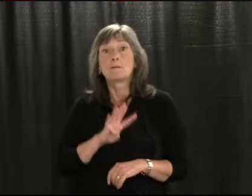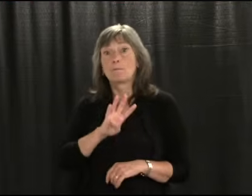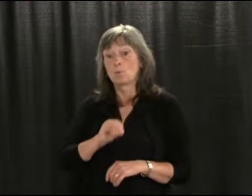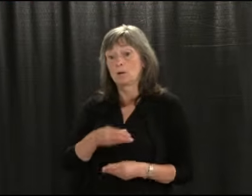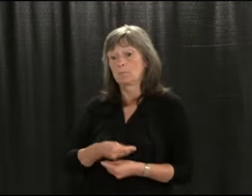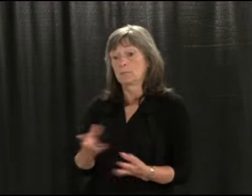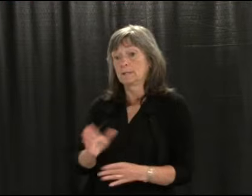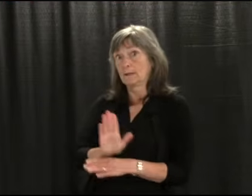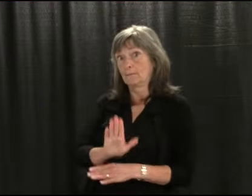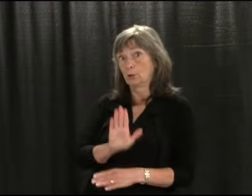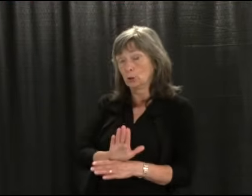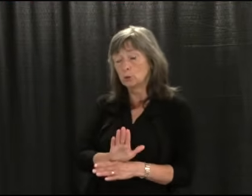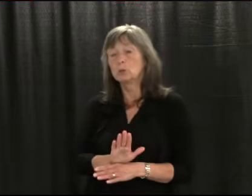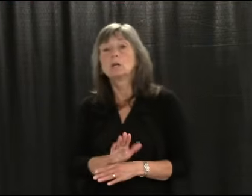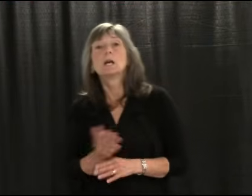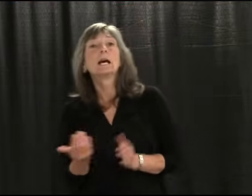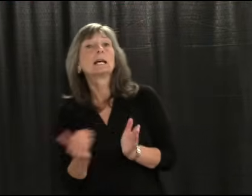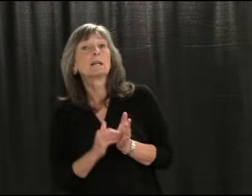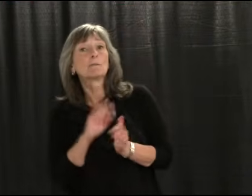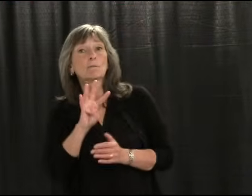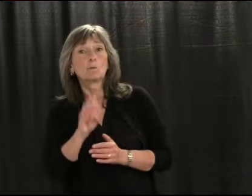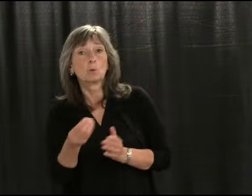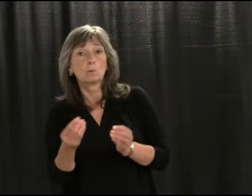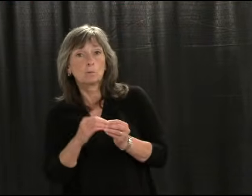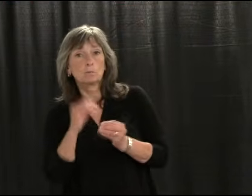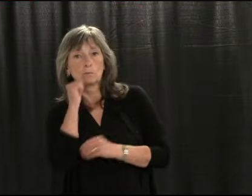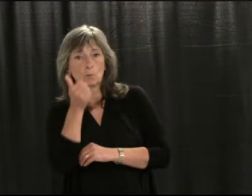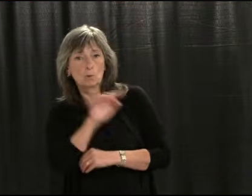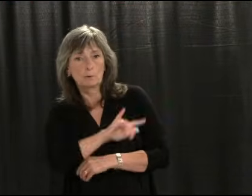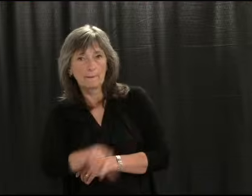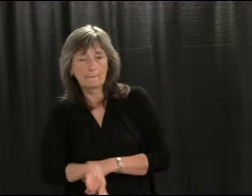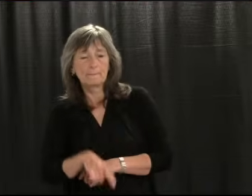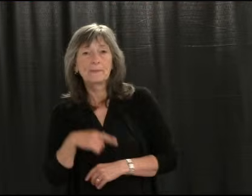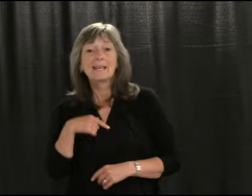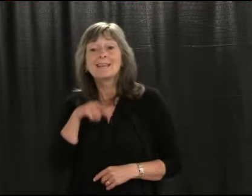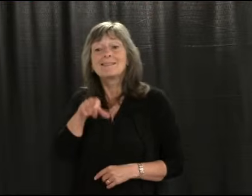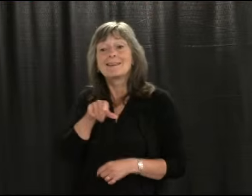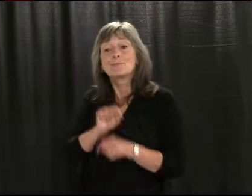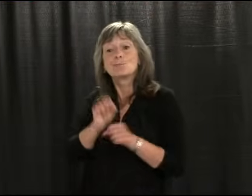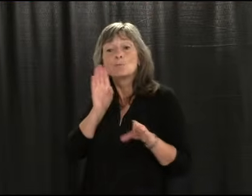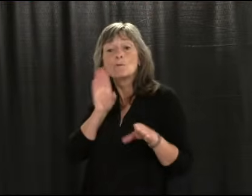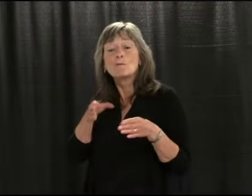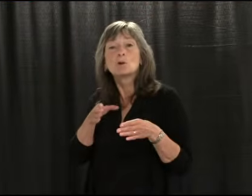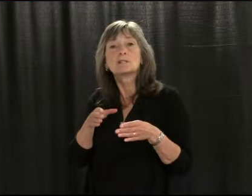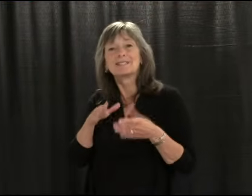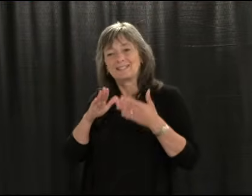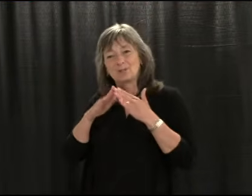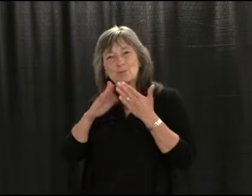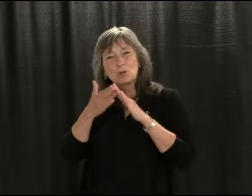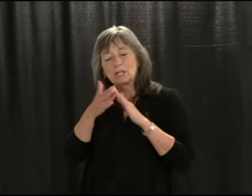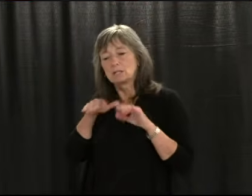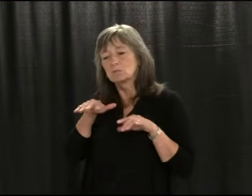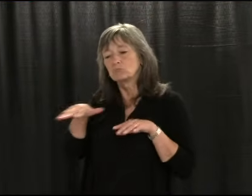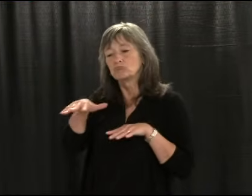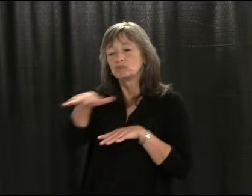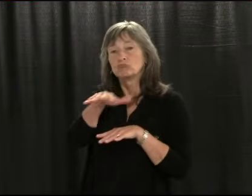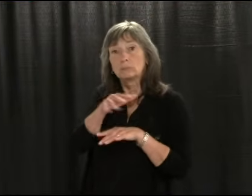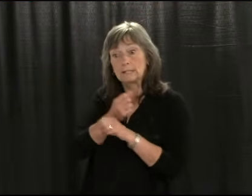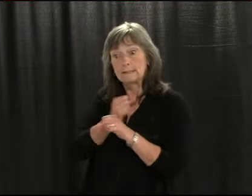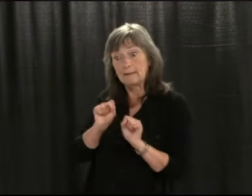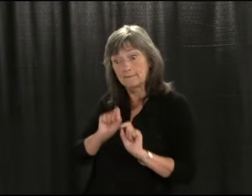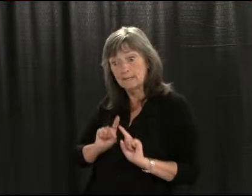other 40 will be here tomorrow. These firefighters are going to be working on the hot spots in and around the various communities, of course, when it is safe to do